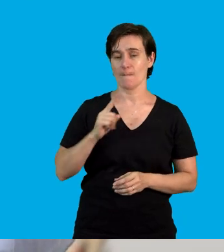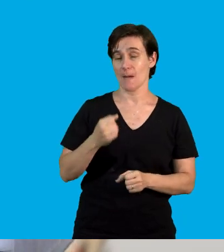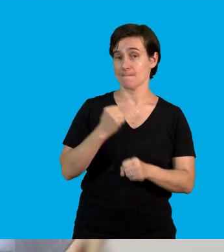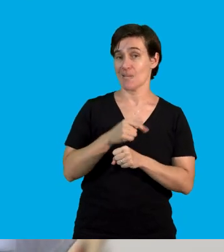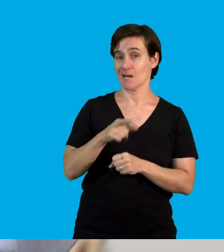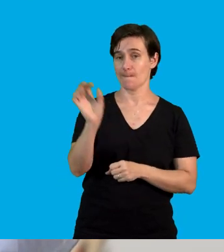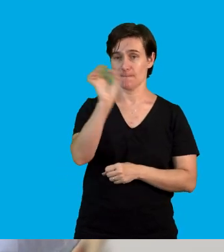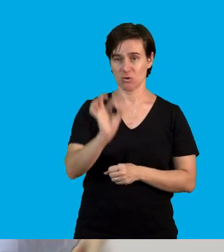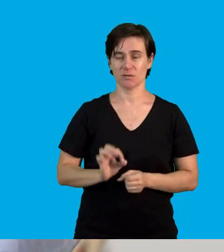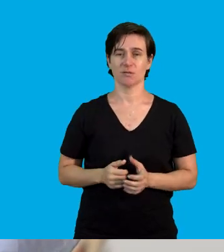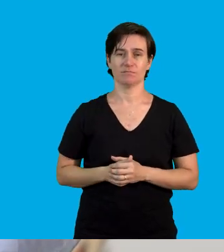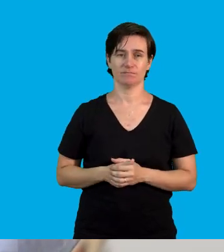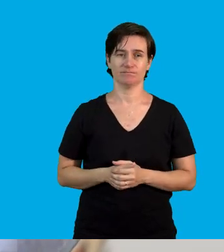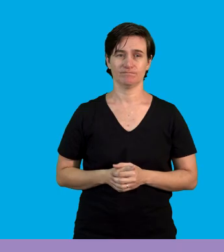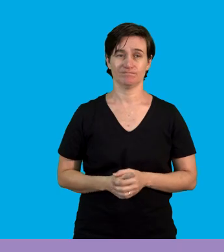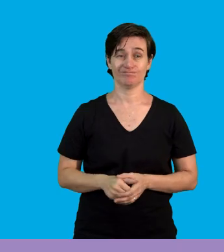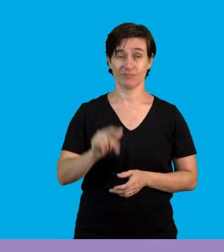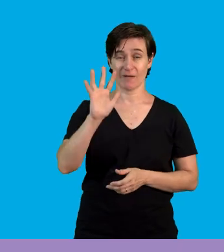we are to write as a percentage.